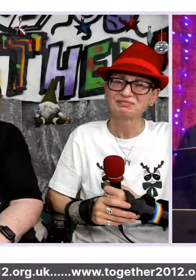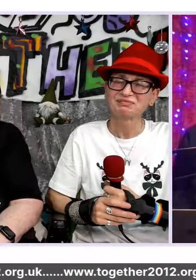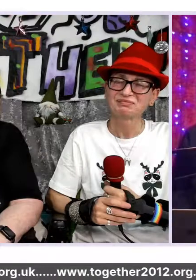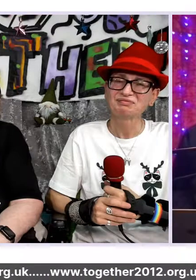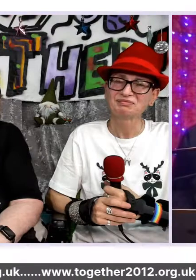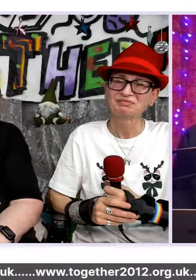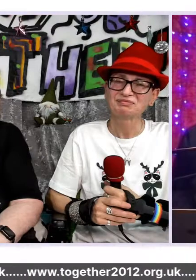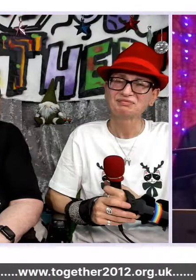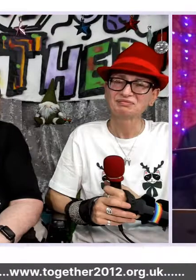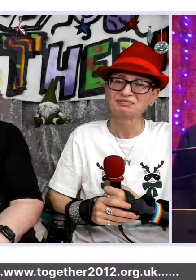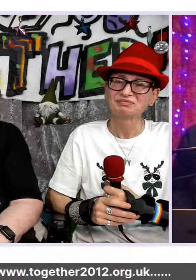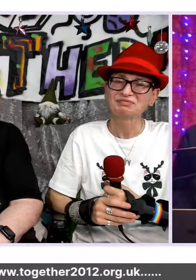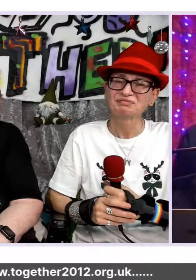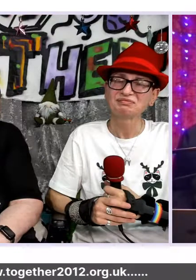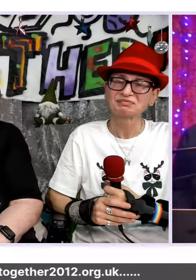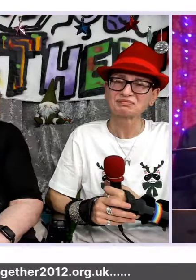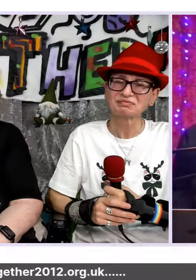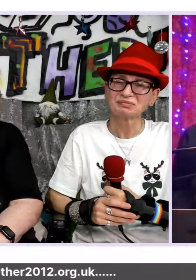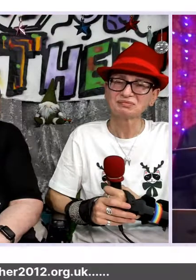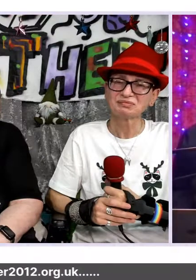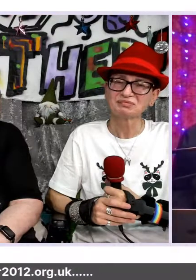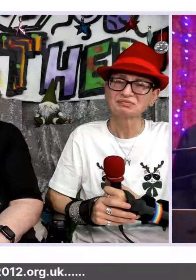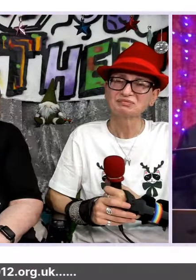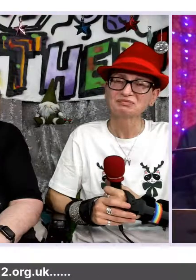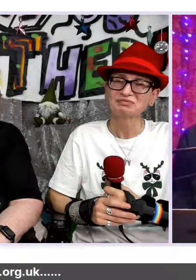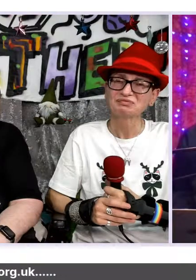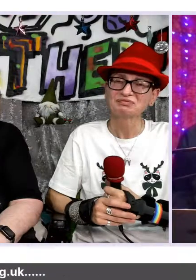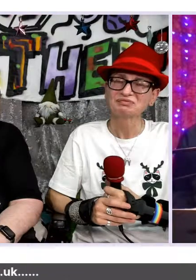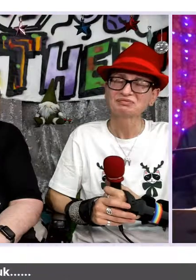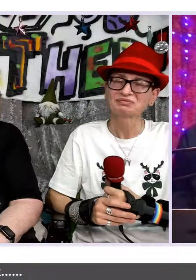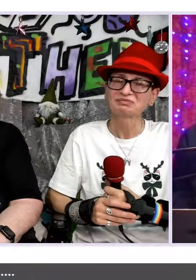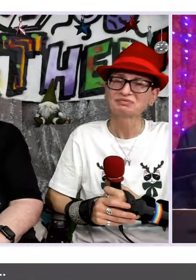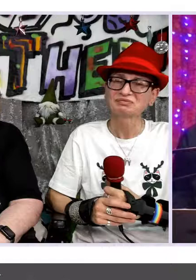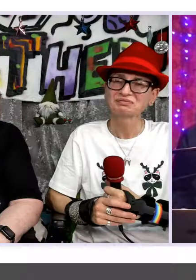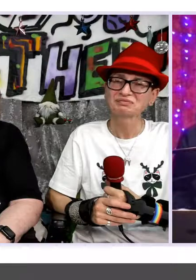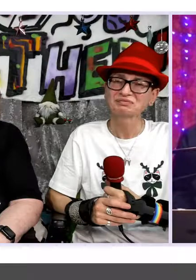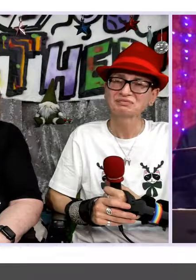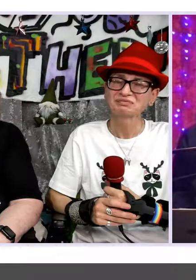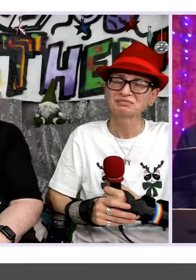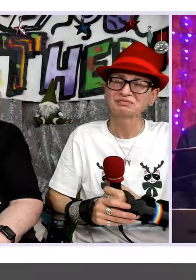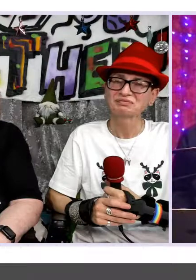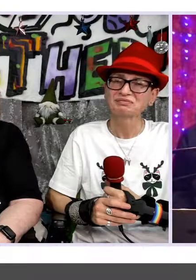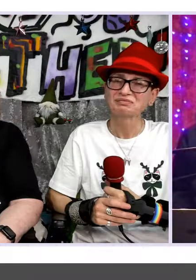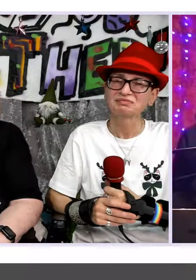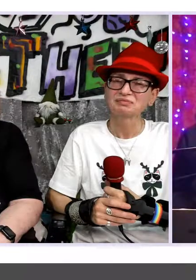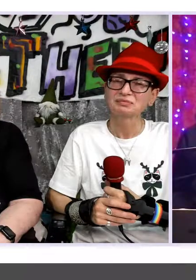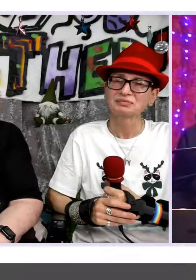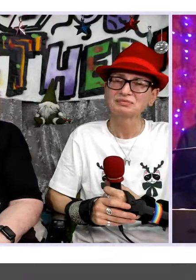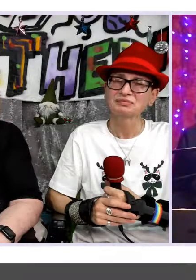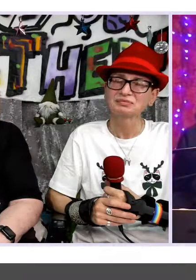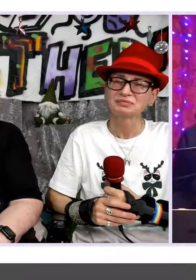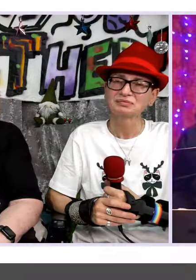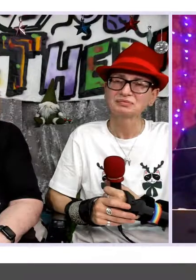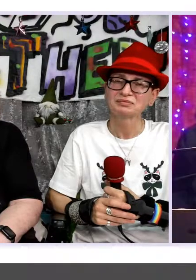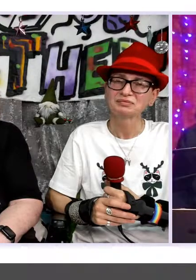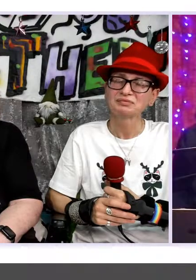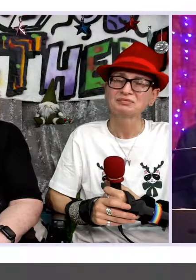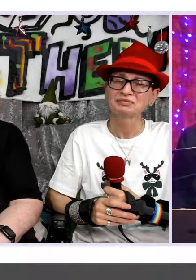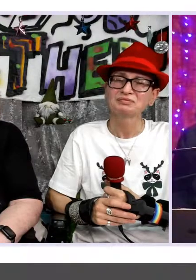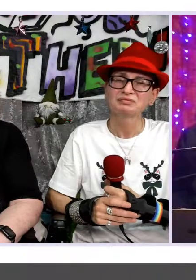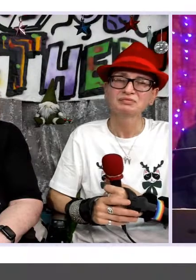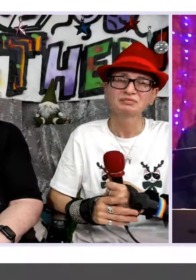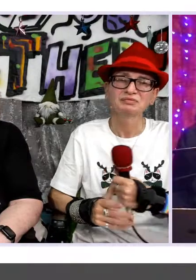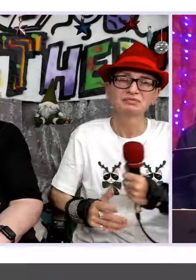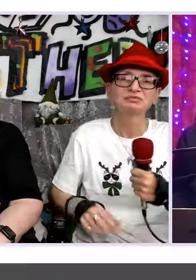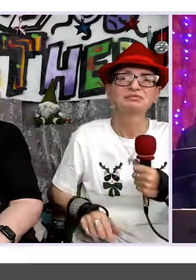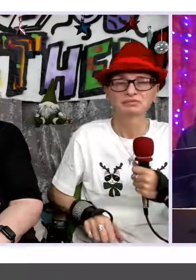mean, we can, some people will laugh or say wrong things, but actually the message that sends out is